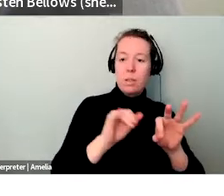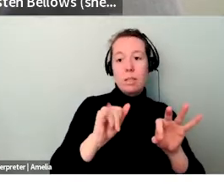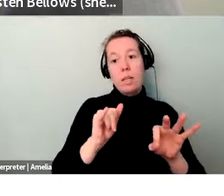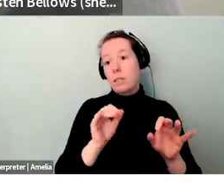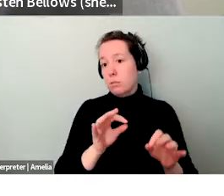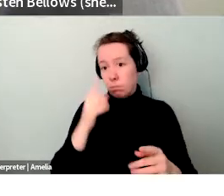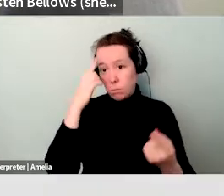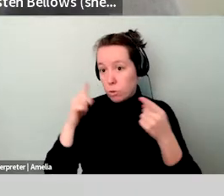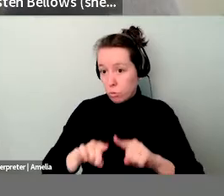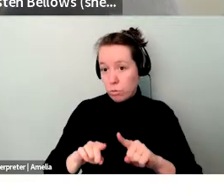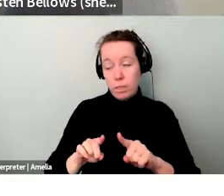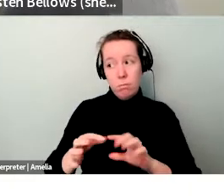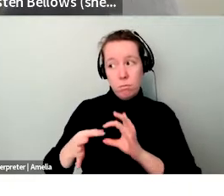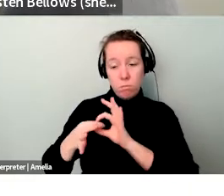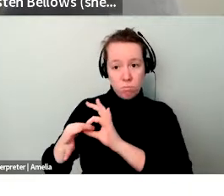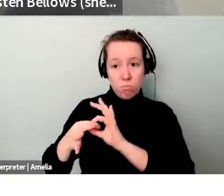All right.